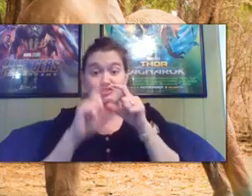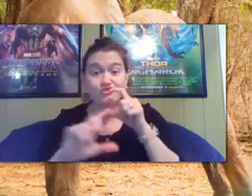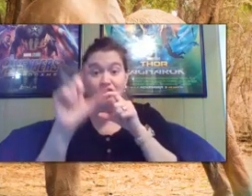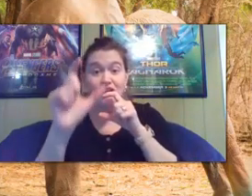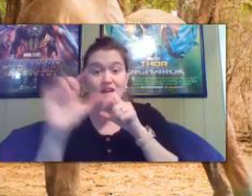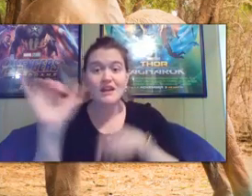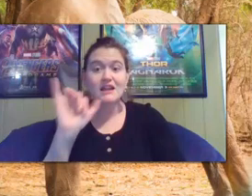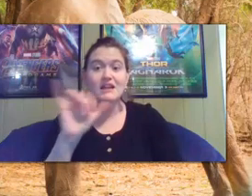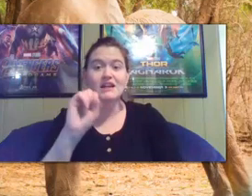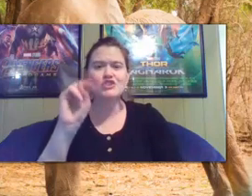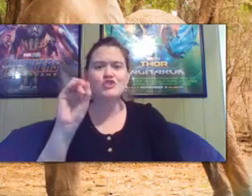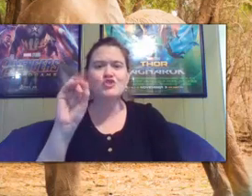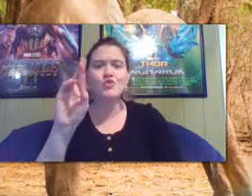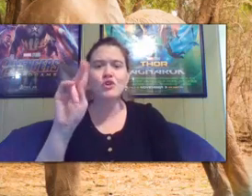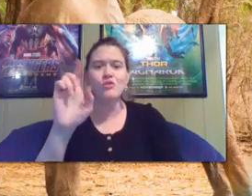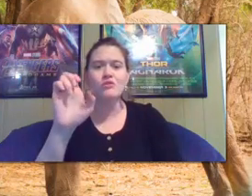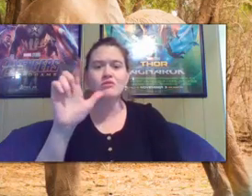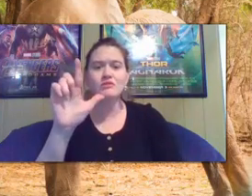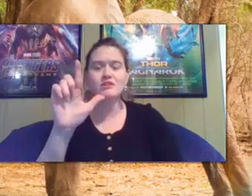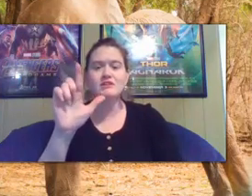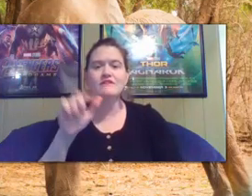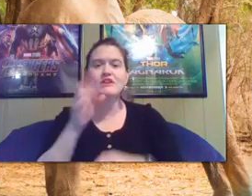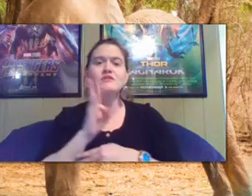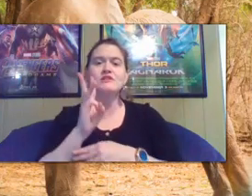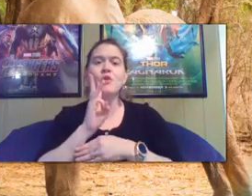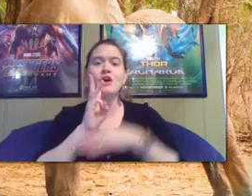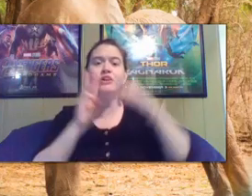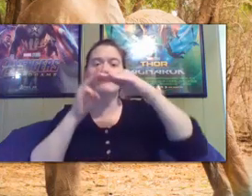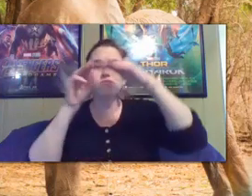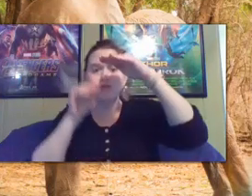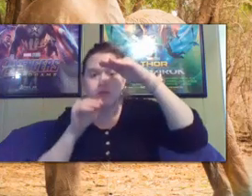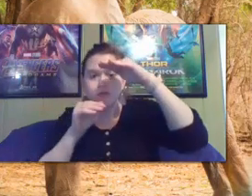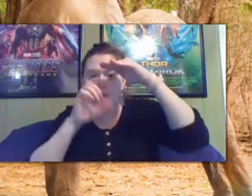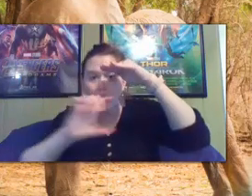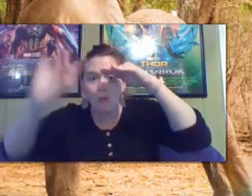use its trunk like a snorkel? So if it goes in the water,